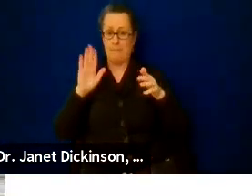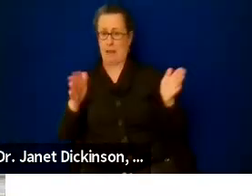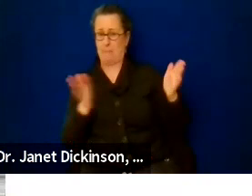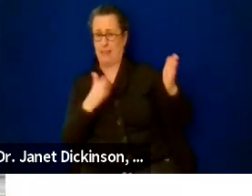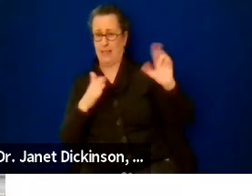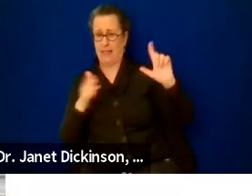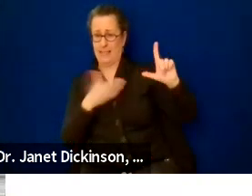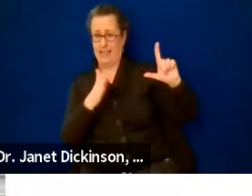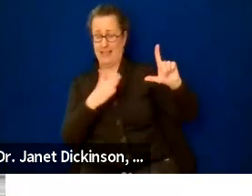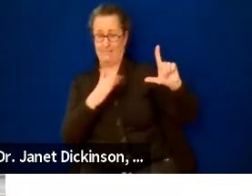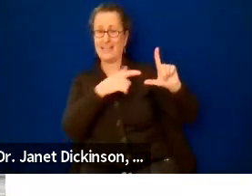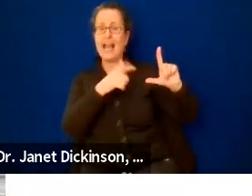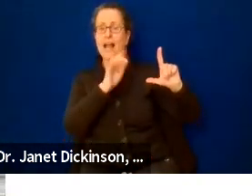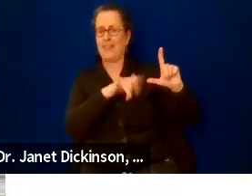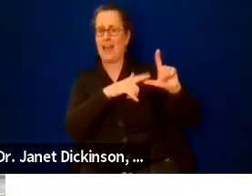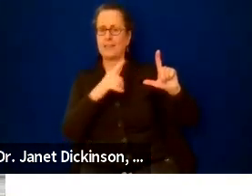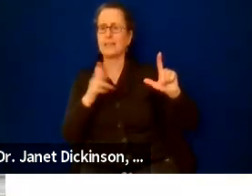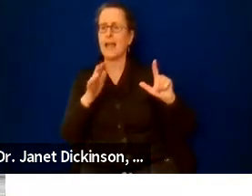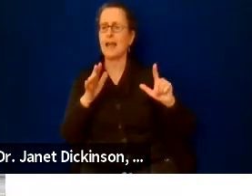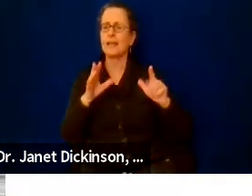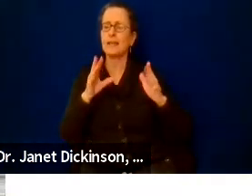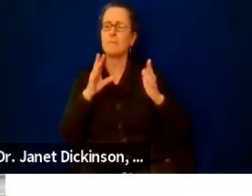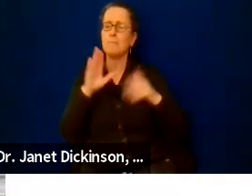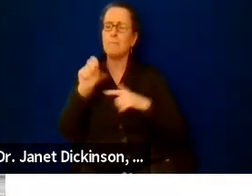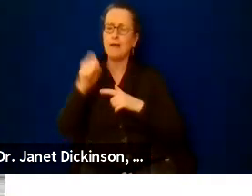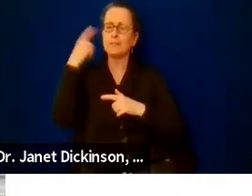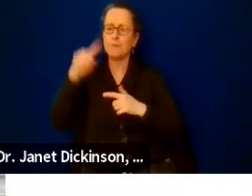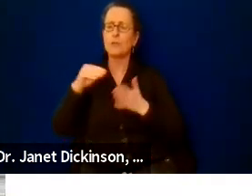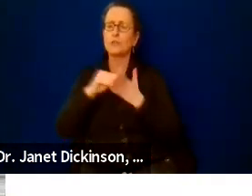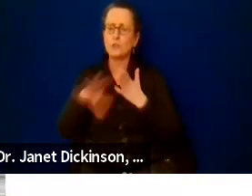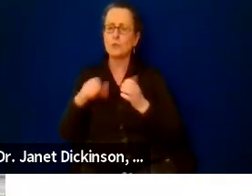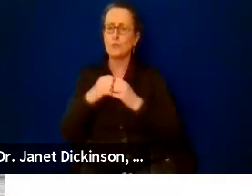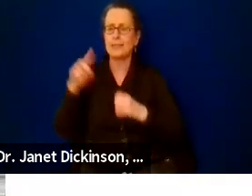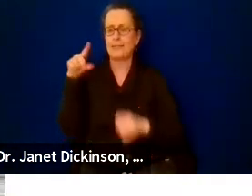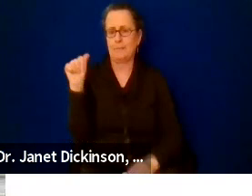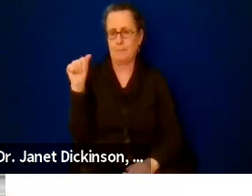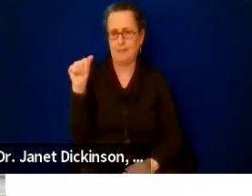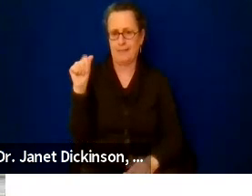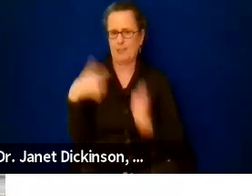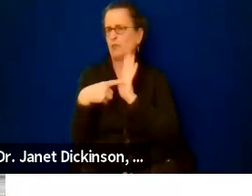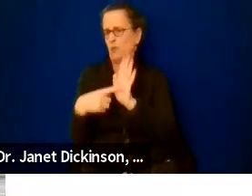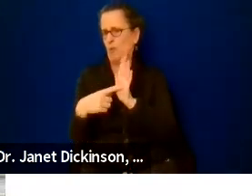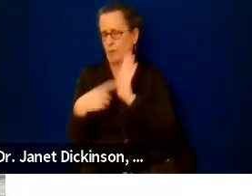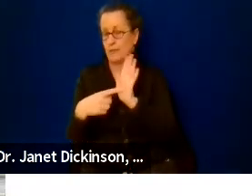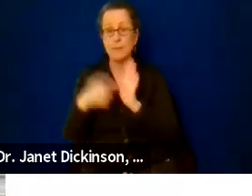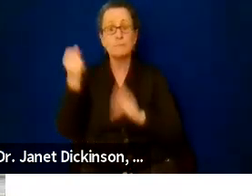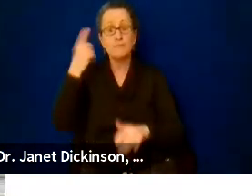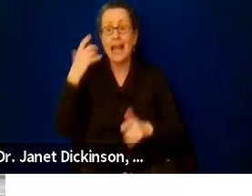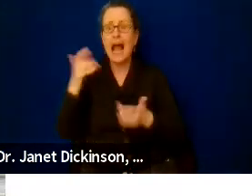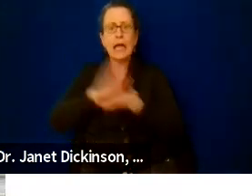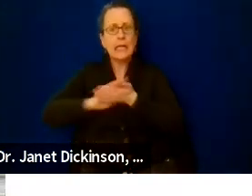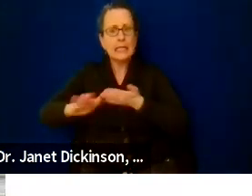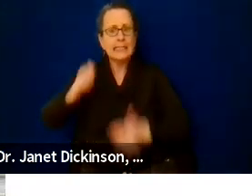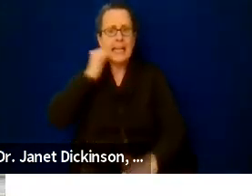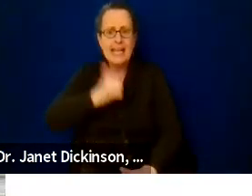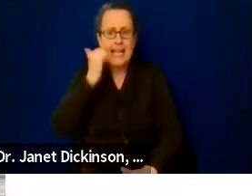things. Buses will be cleaned in between runs, and they will be fully sanitized with a hydroelectric sprayer at